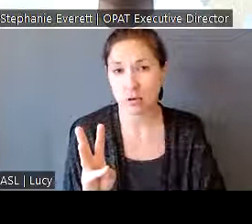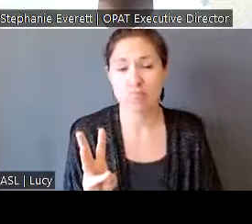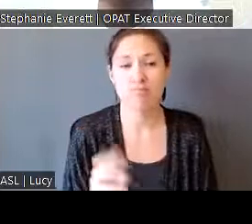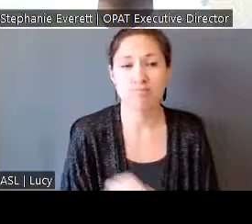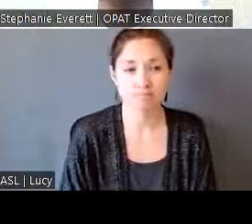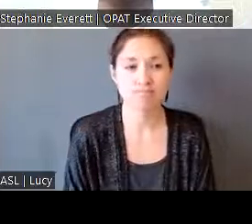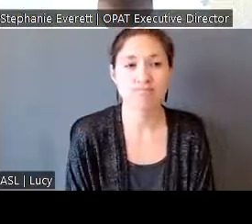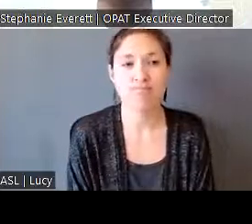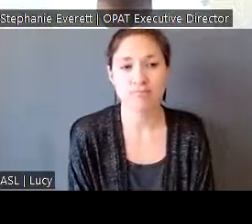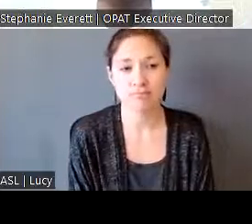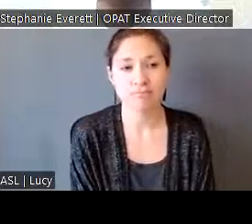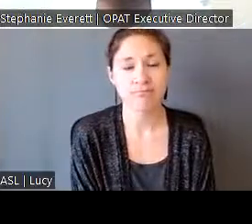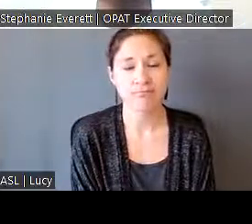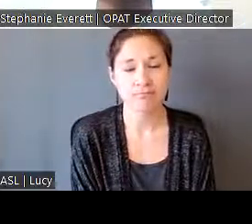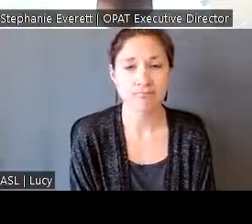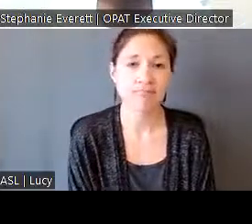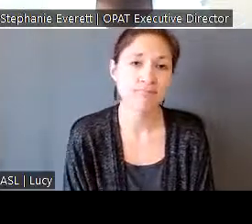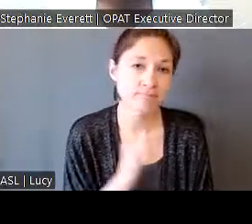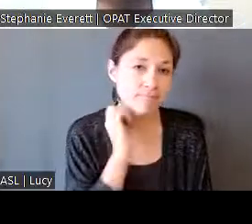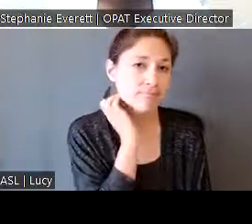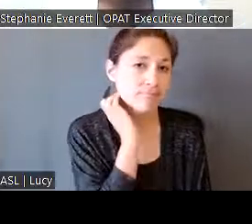answer.